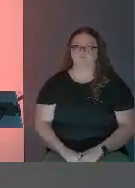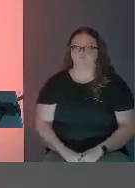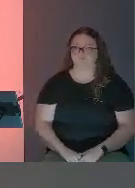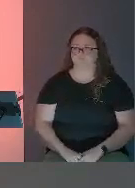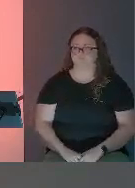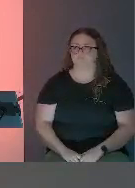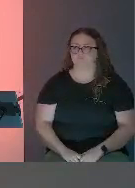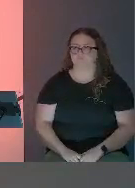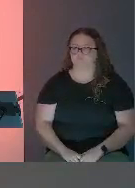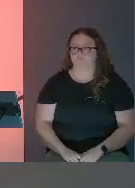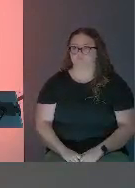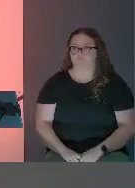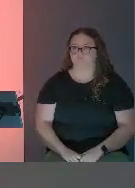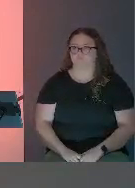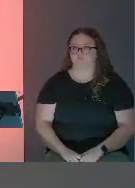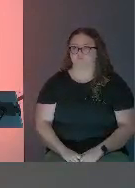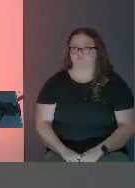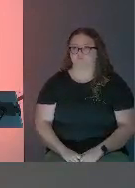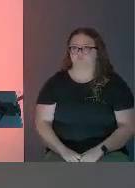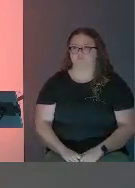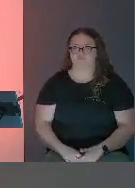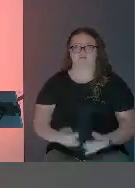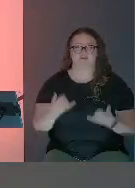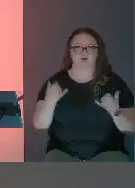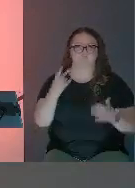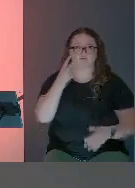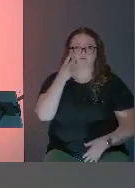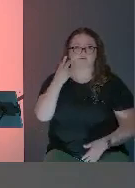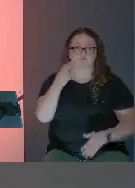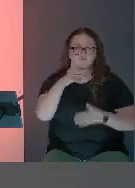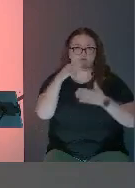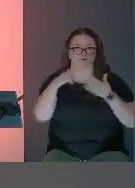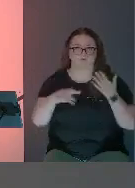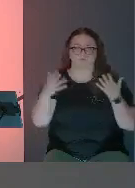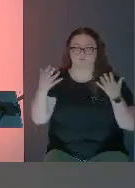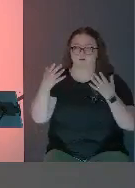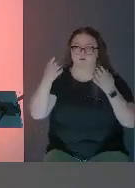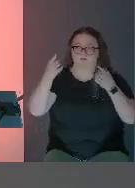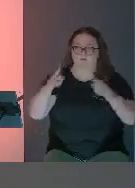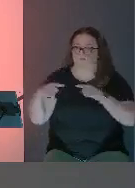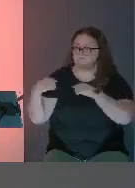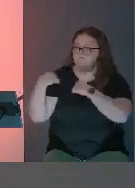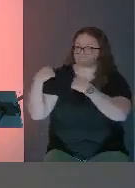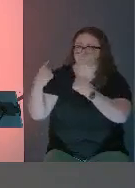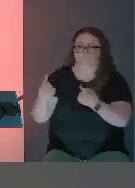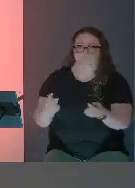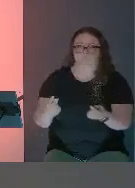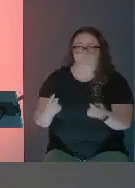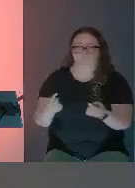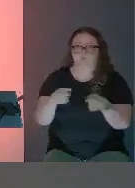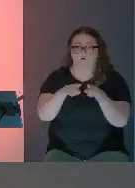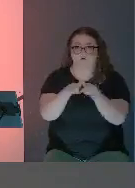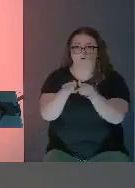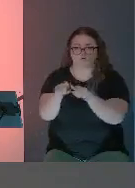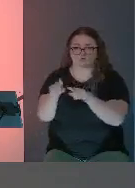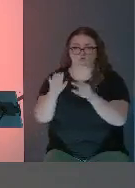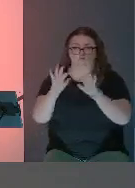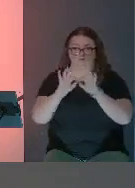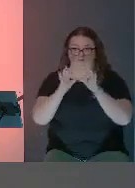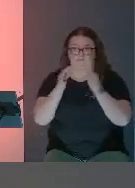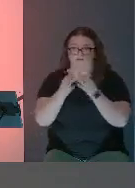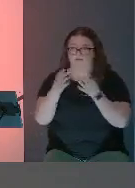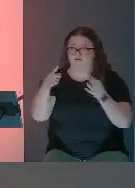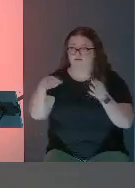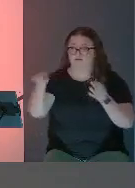And now we are reaping what we've sown as a people, as a church, even as families,